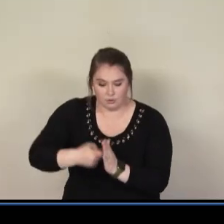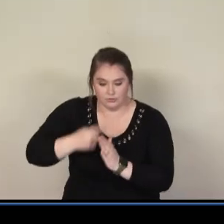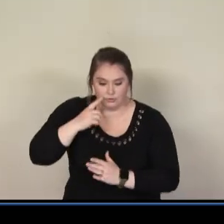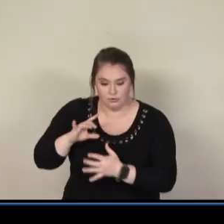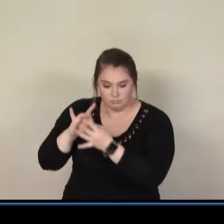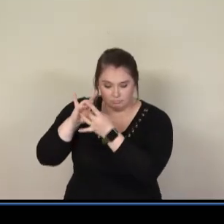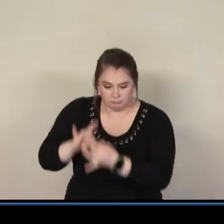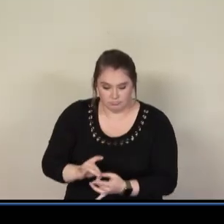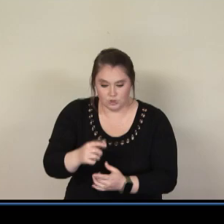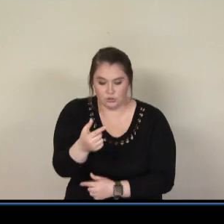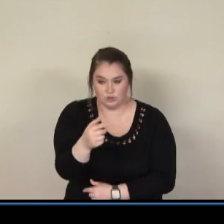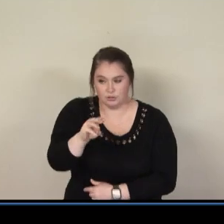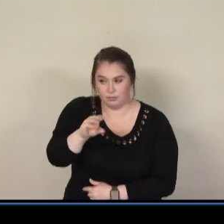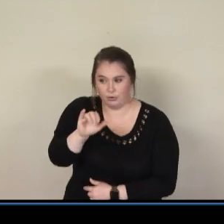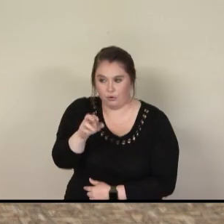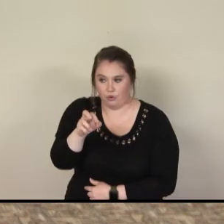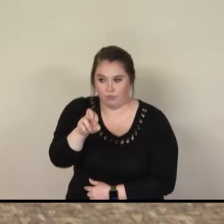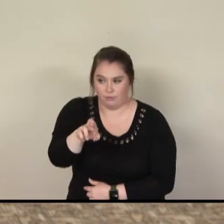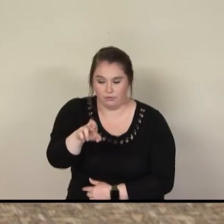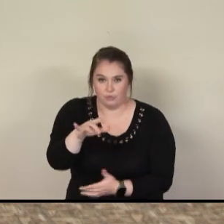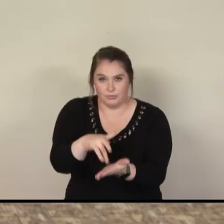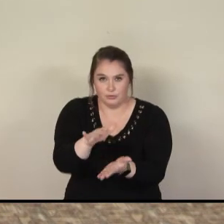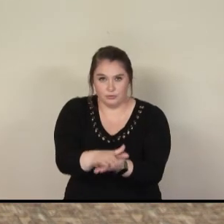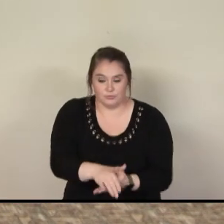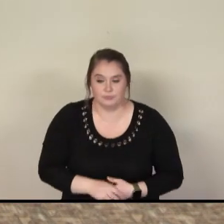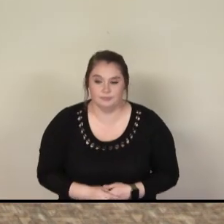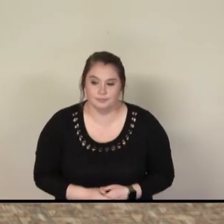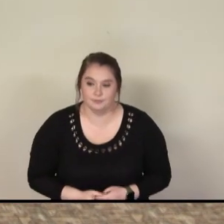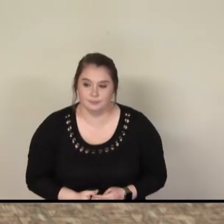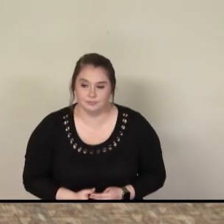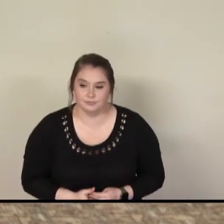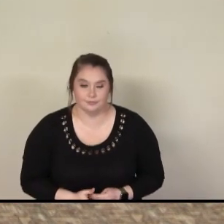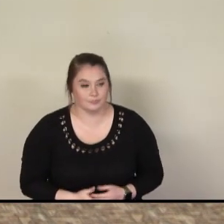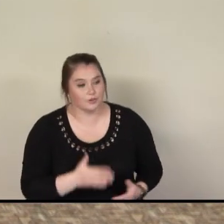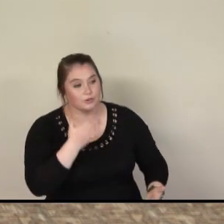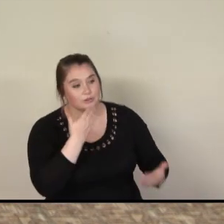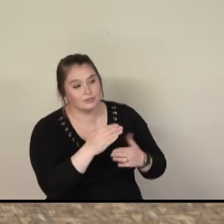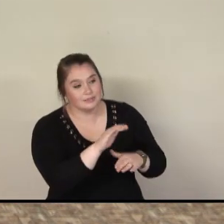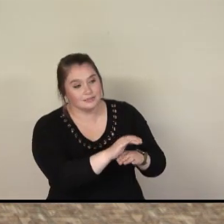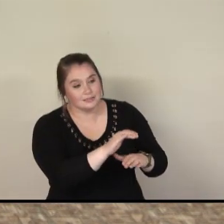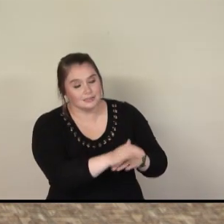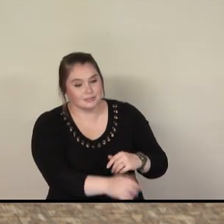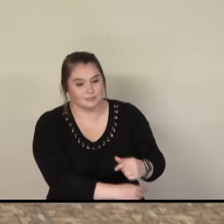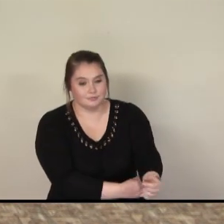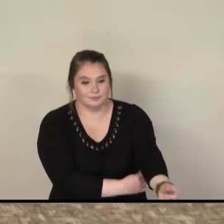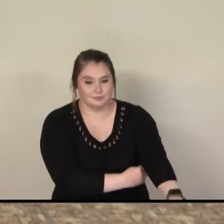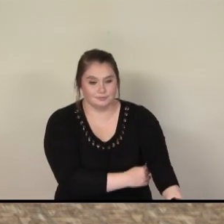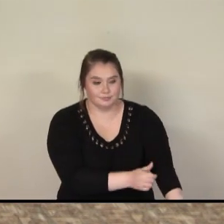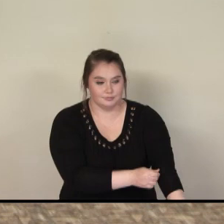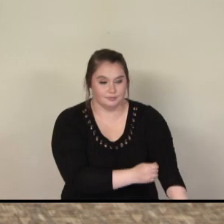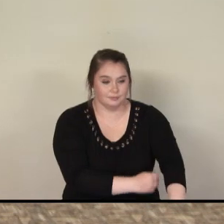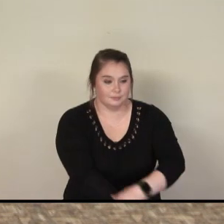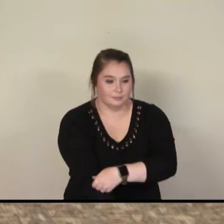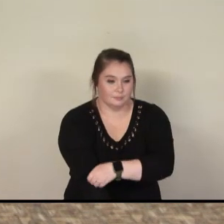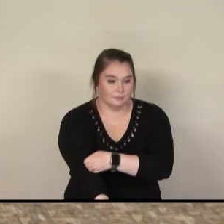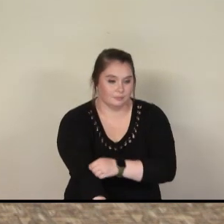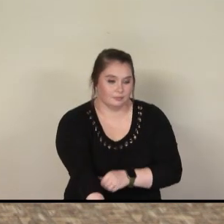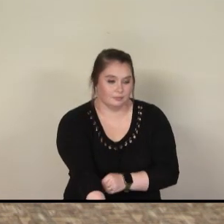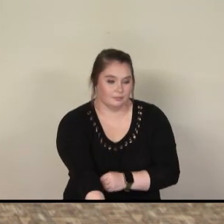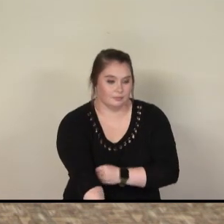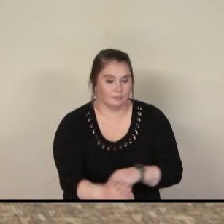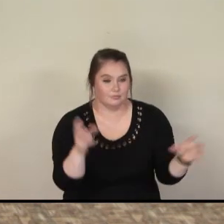of G.W. Carver Middle School. Ms. Barrera. Good evening, Madam President,